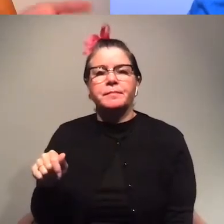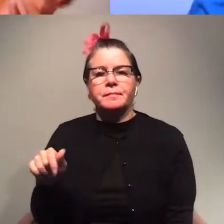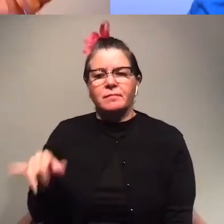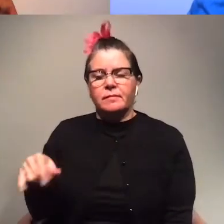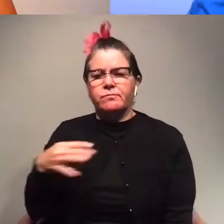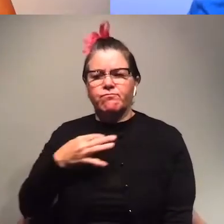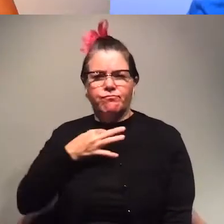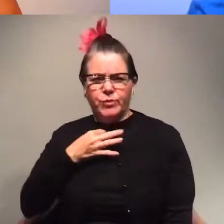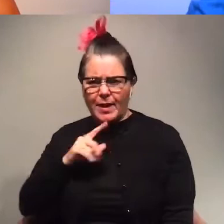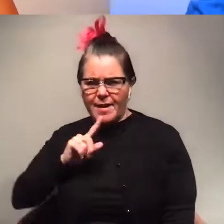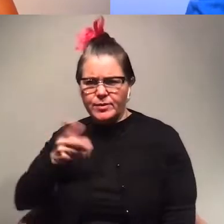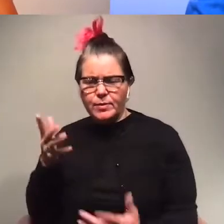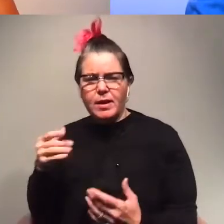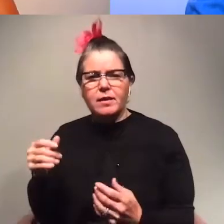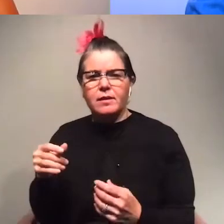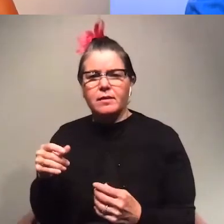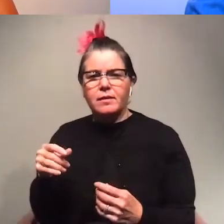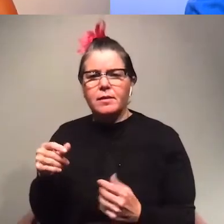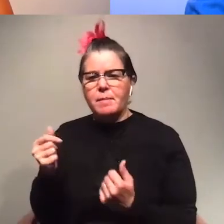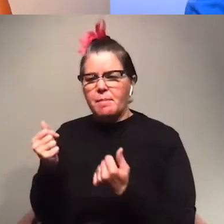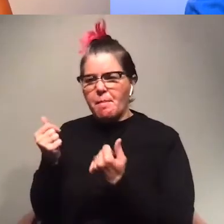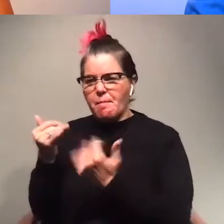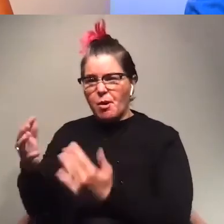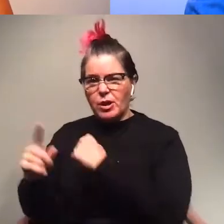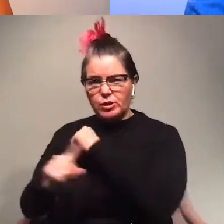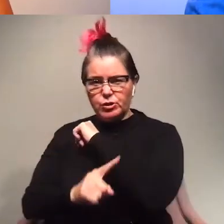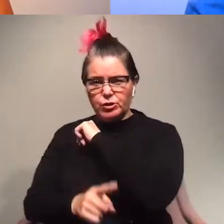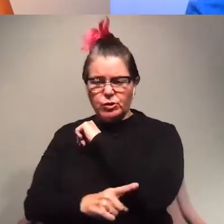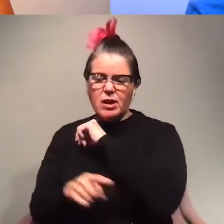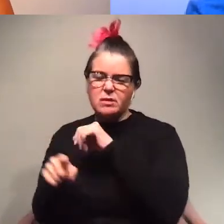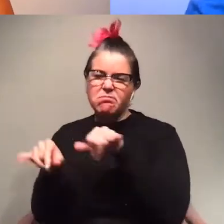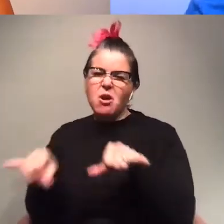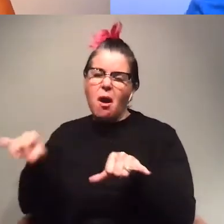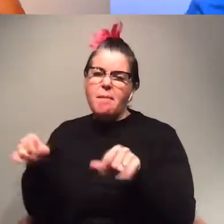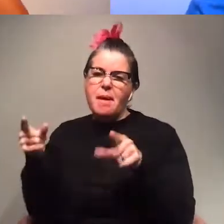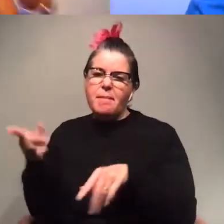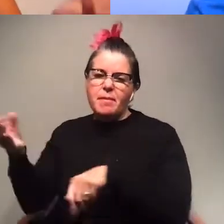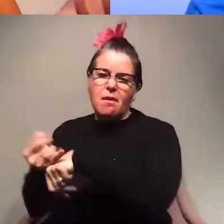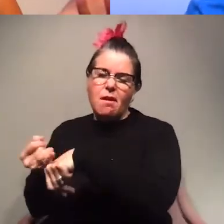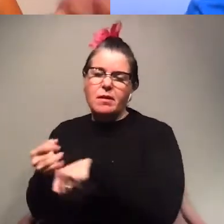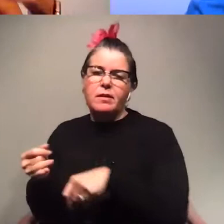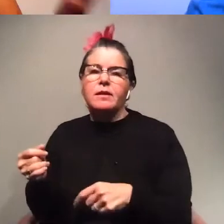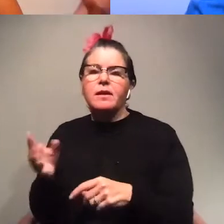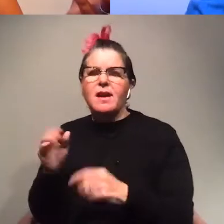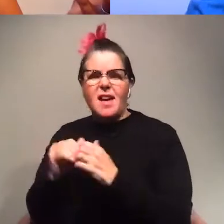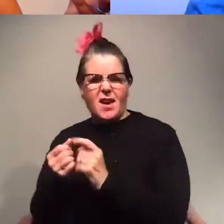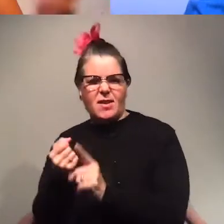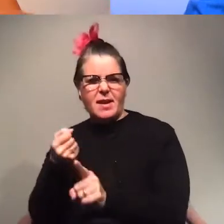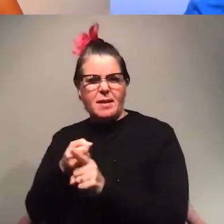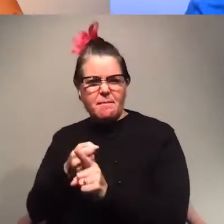answer was how the burning of trash, which is like a pretty common occurrence on that island, was affecting like